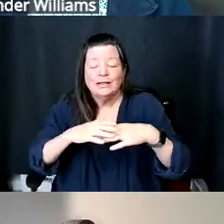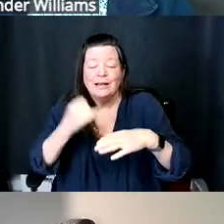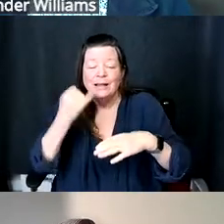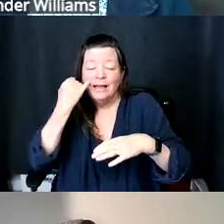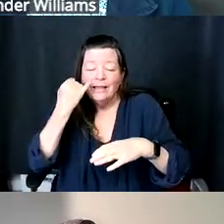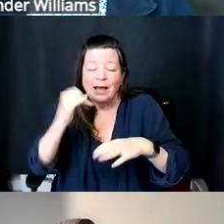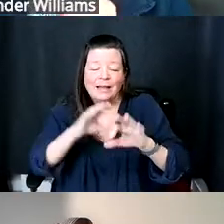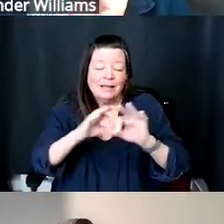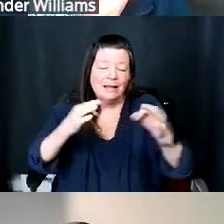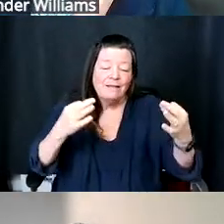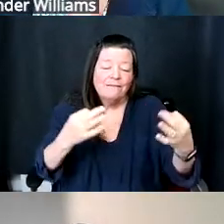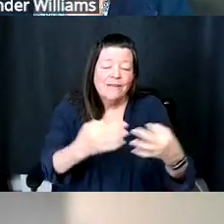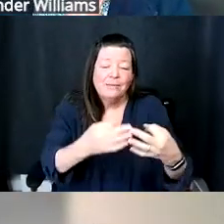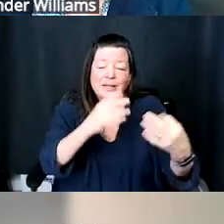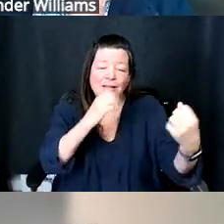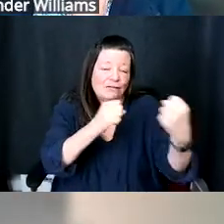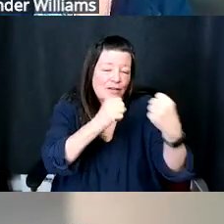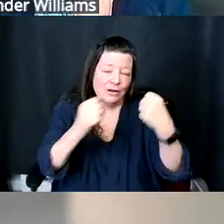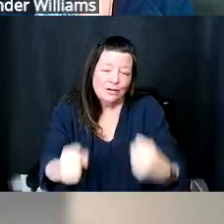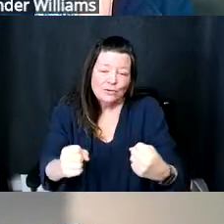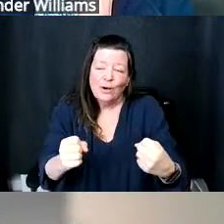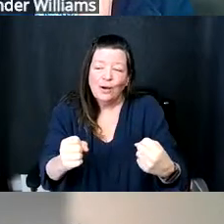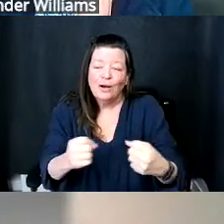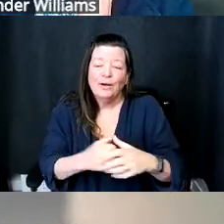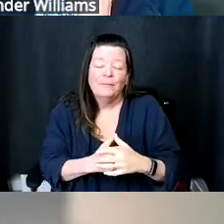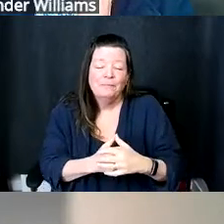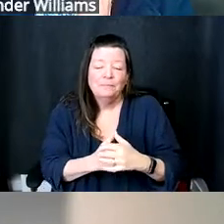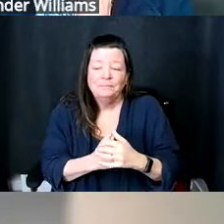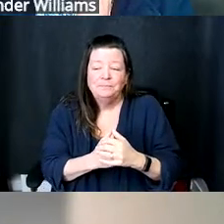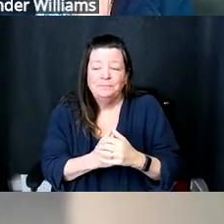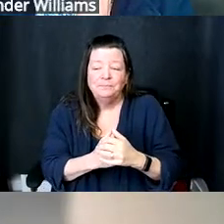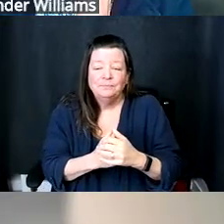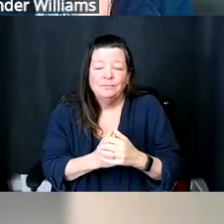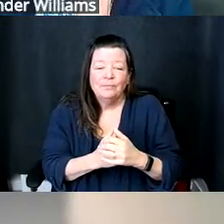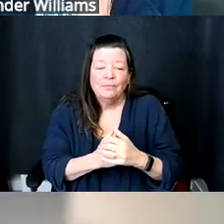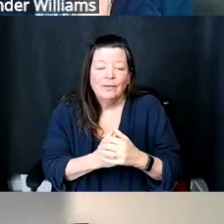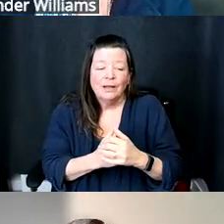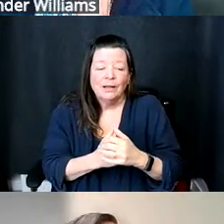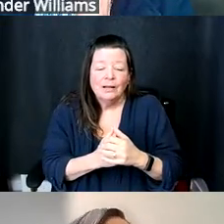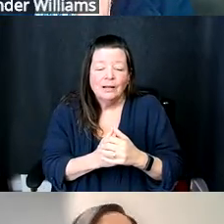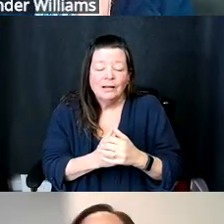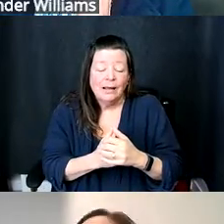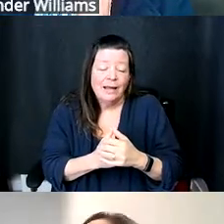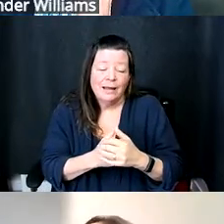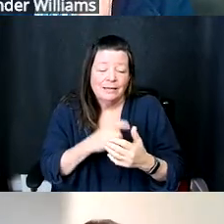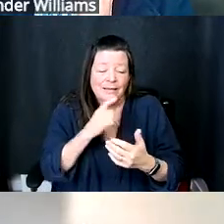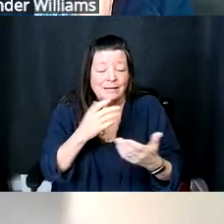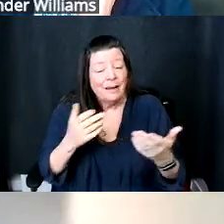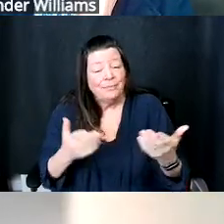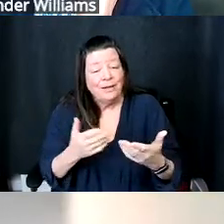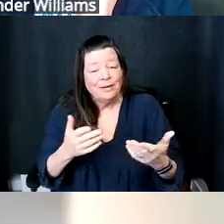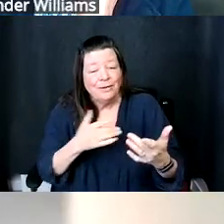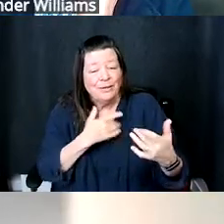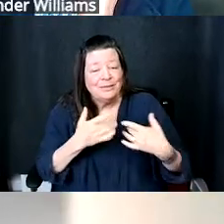very strong, that we're in it together. And I feel that way about IBR.